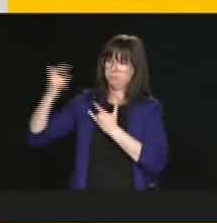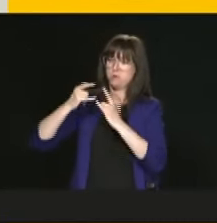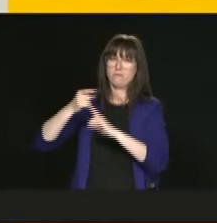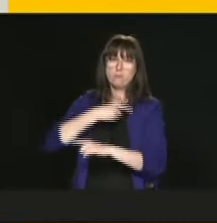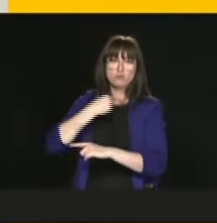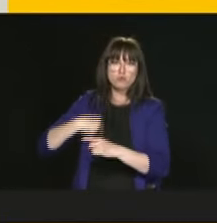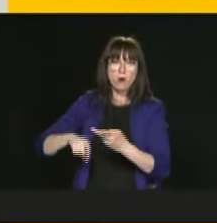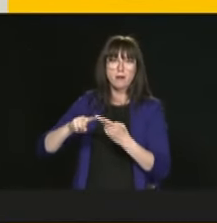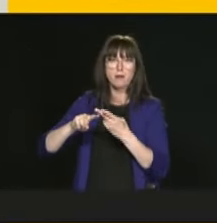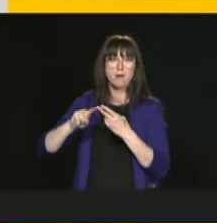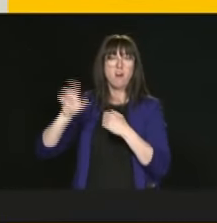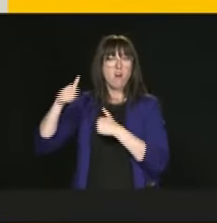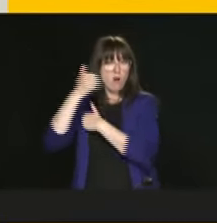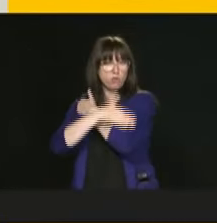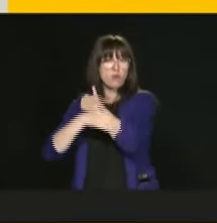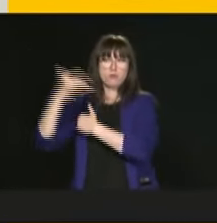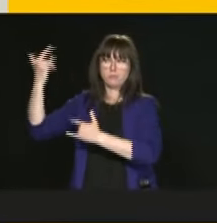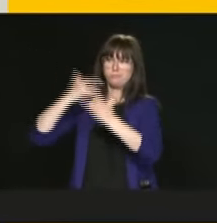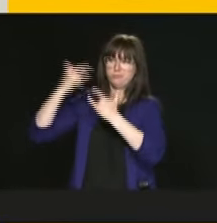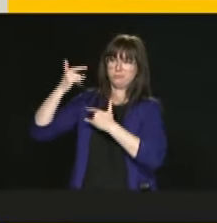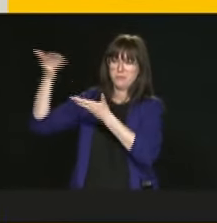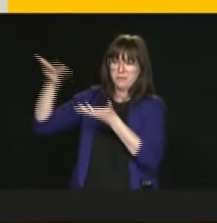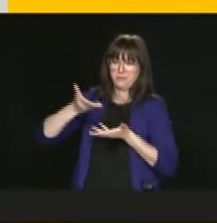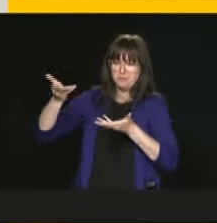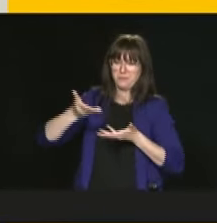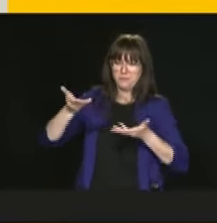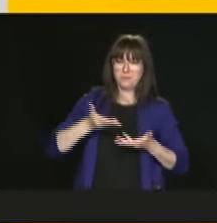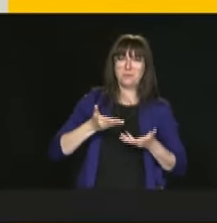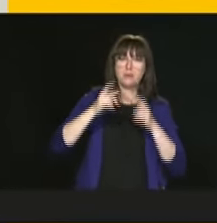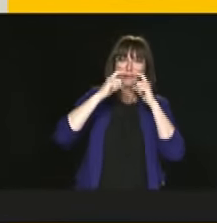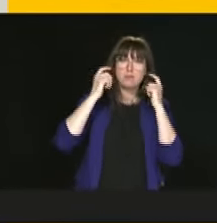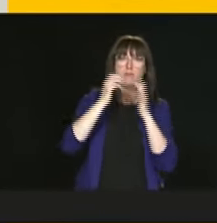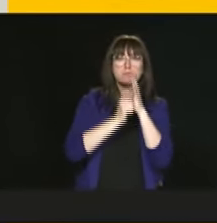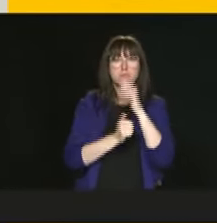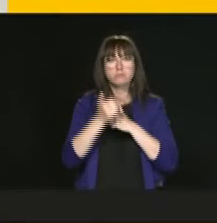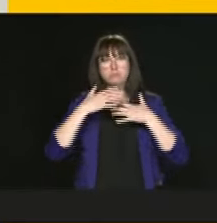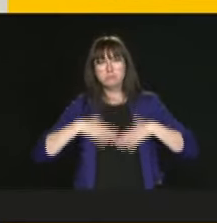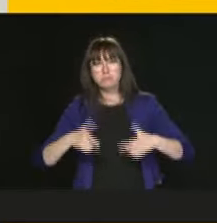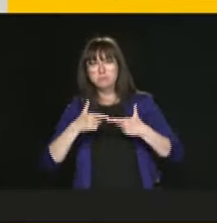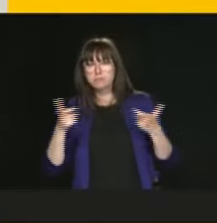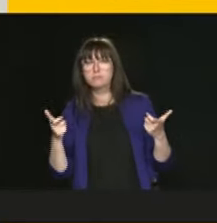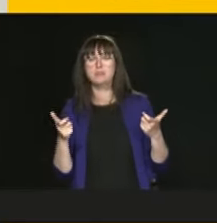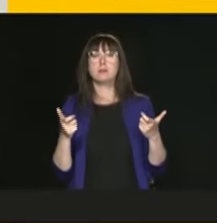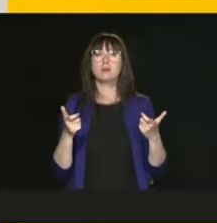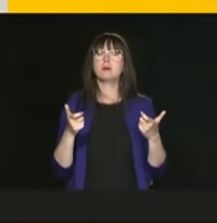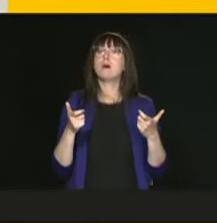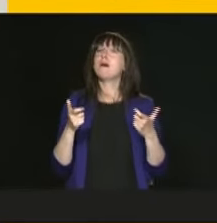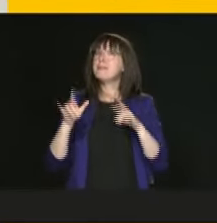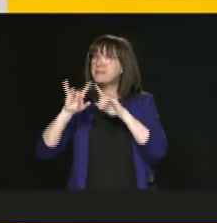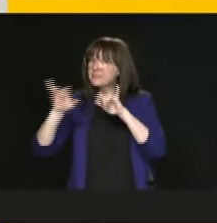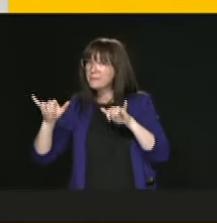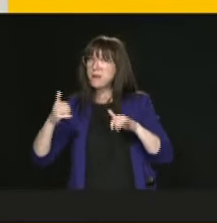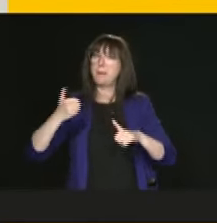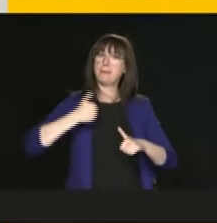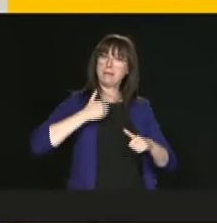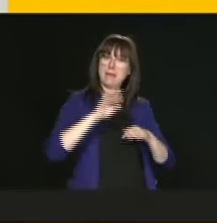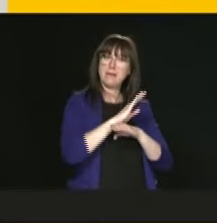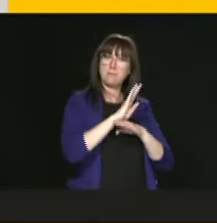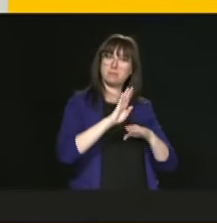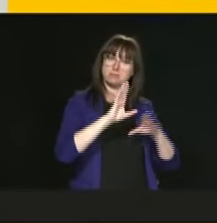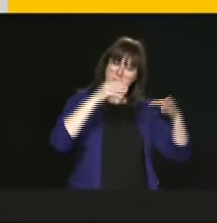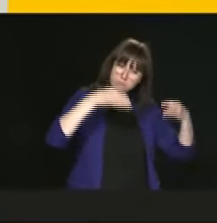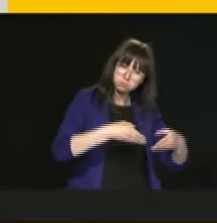China and elsewhere, to ensure that we have enough equipment, even as the Canadian producers and manufacturers of these